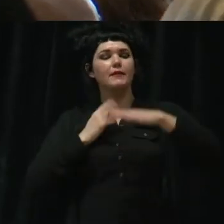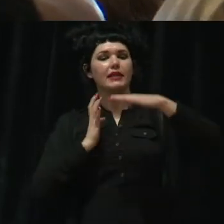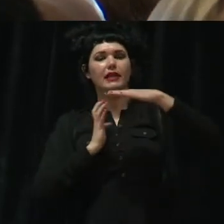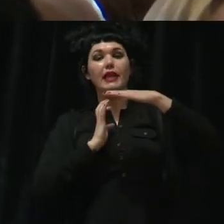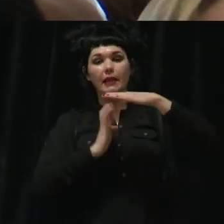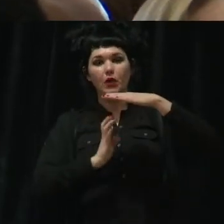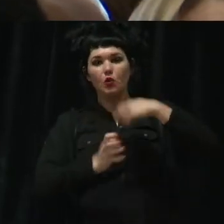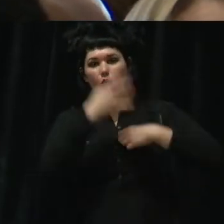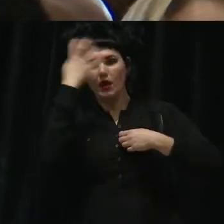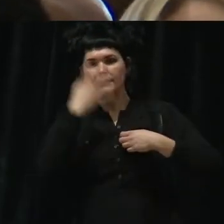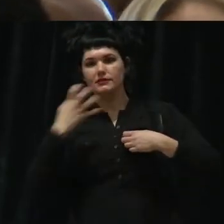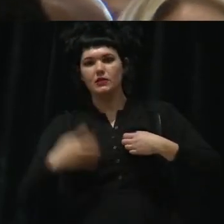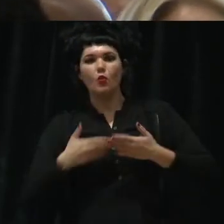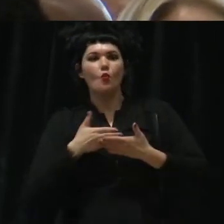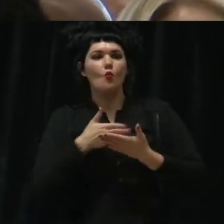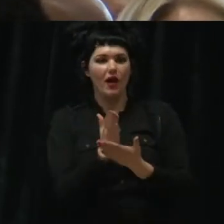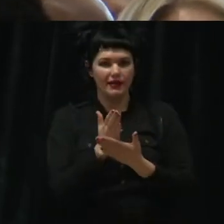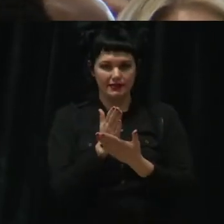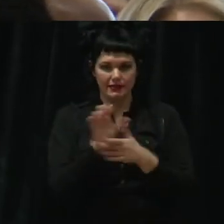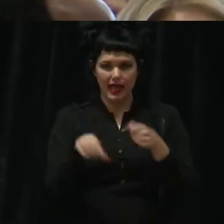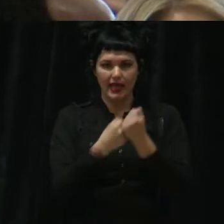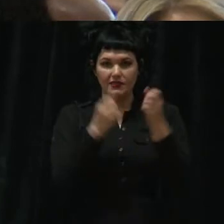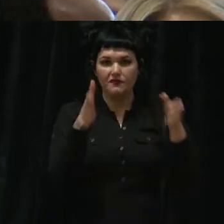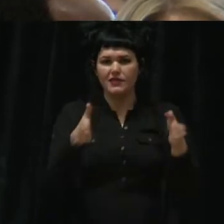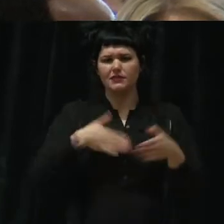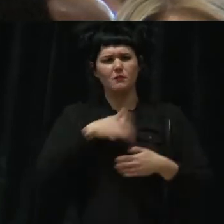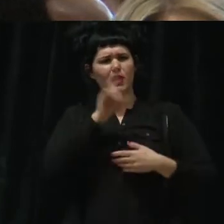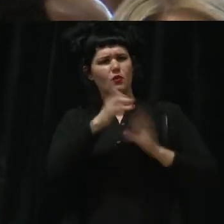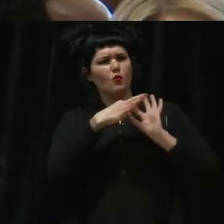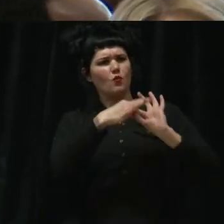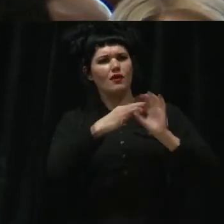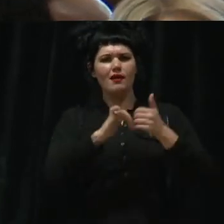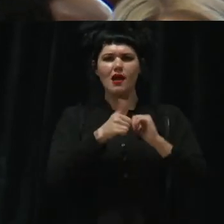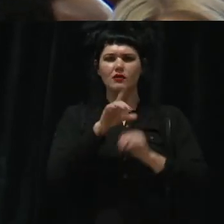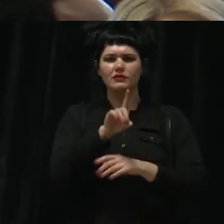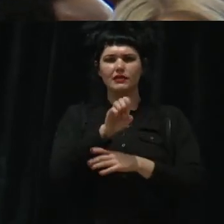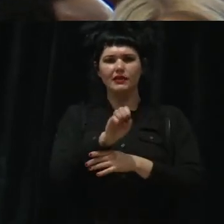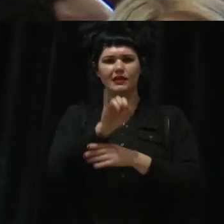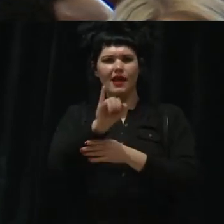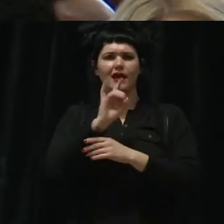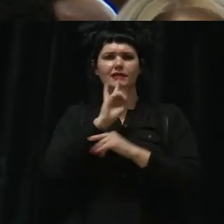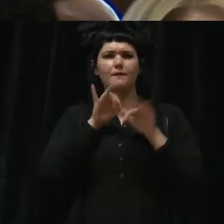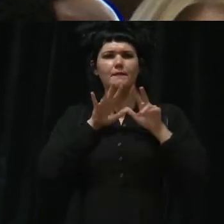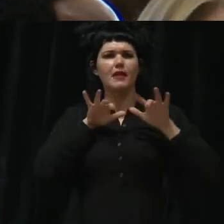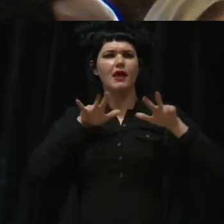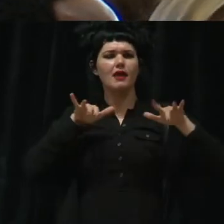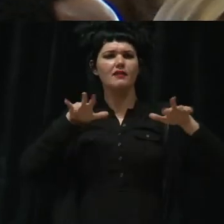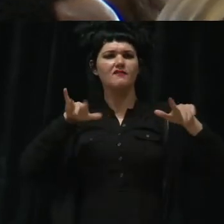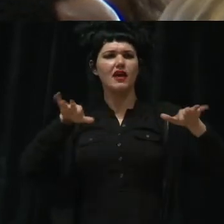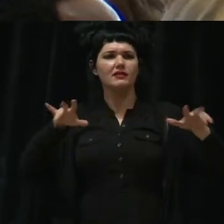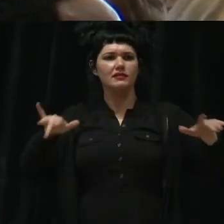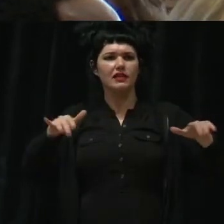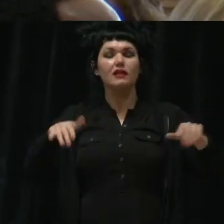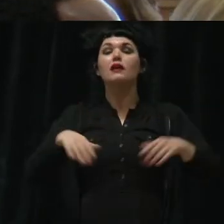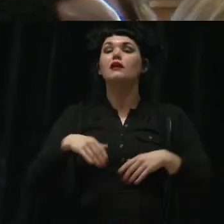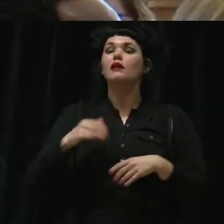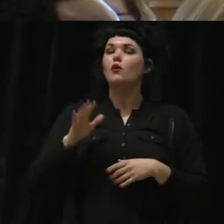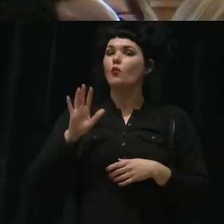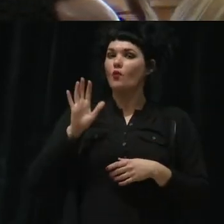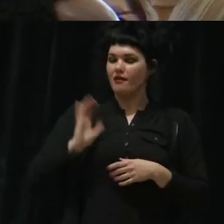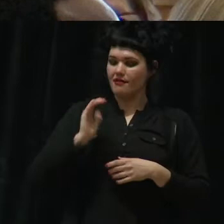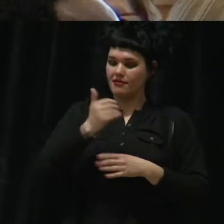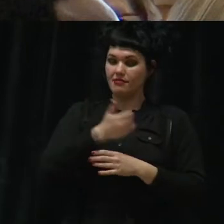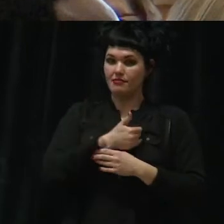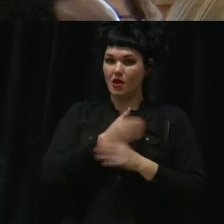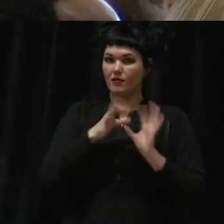activist. My question has to do with how DEI is manifesting in its relationship with our strategic